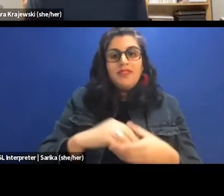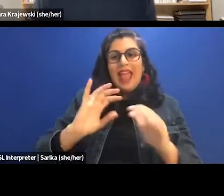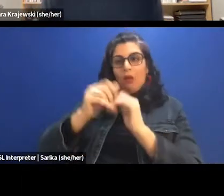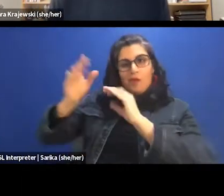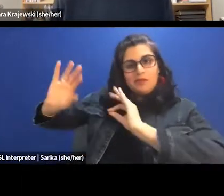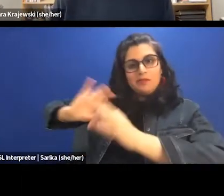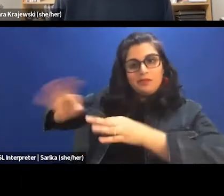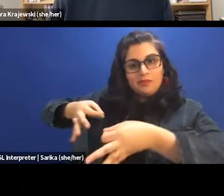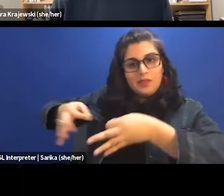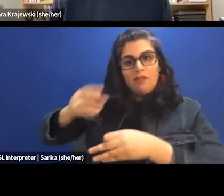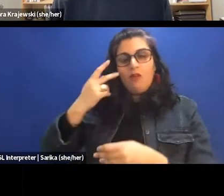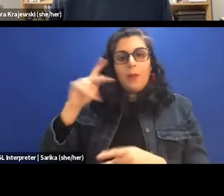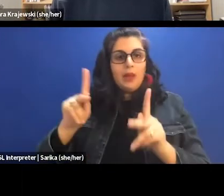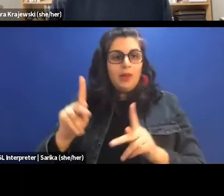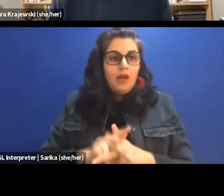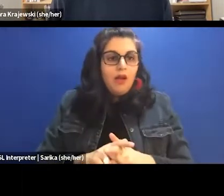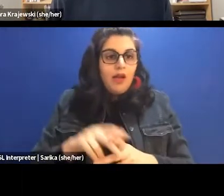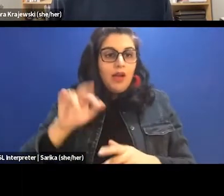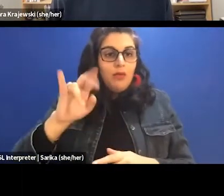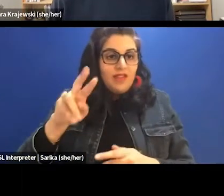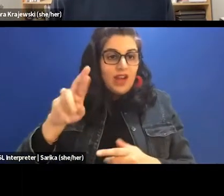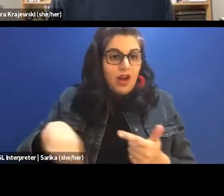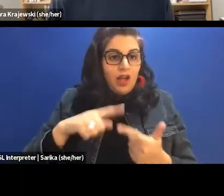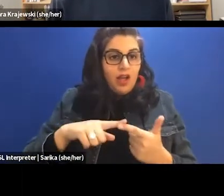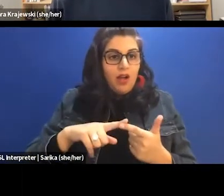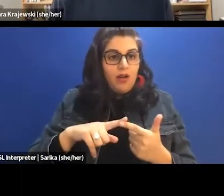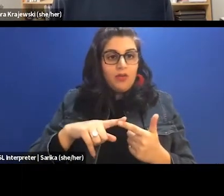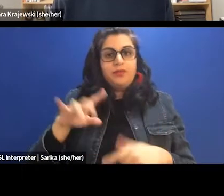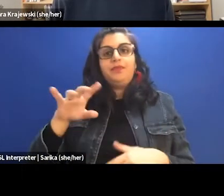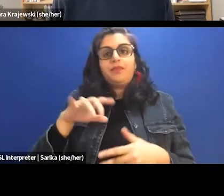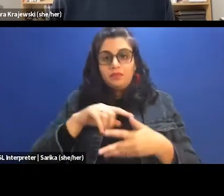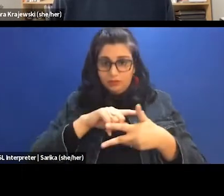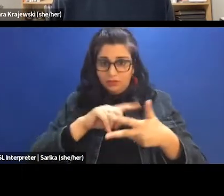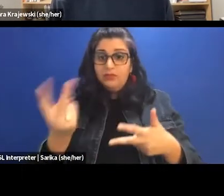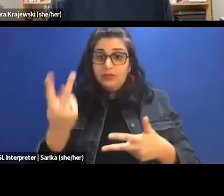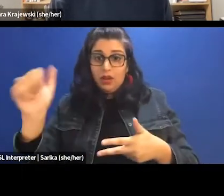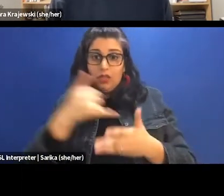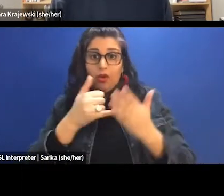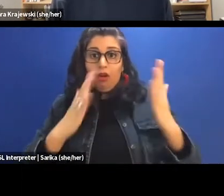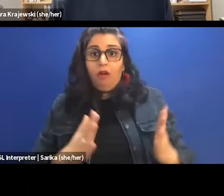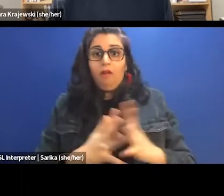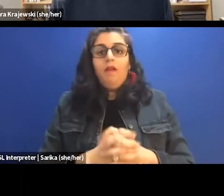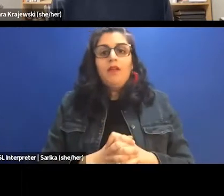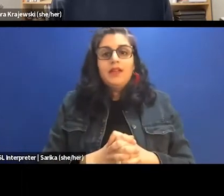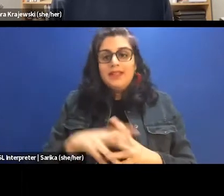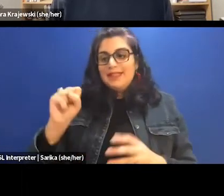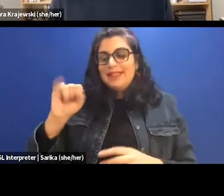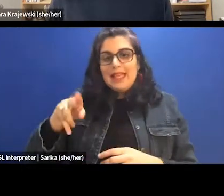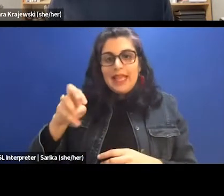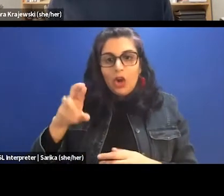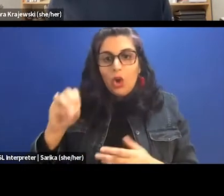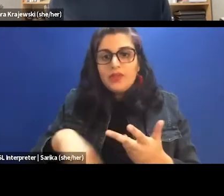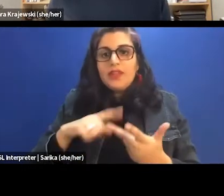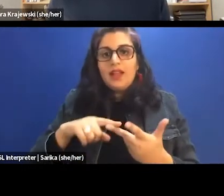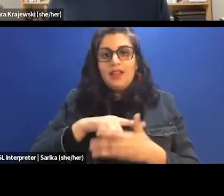Rivera, Jose Clemente Orozco, and David Alfaro Siqueiros were known as the Big Three, Los